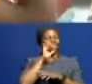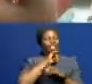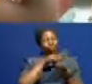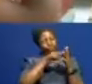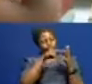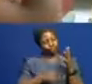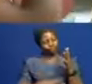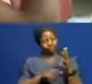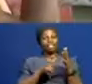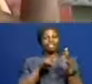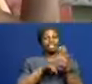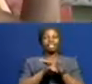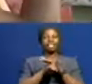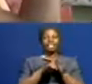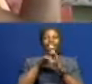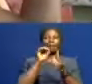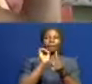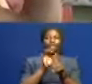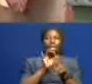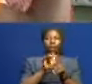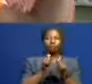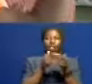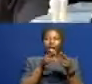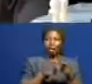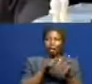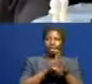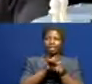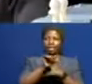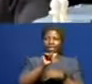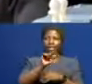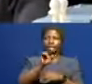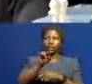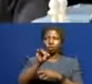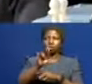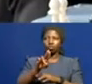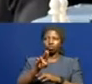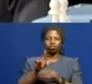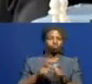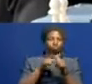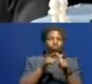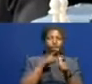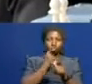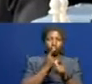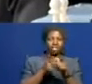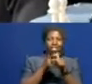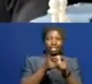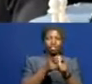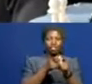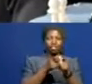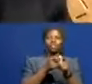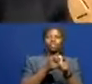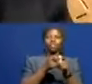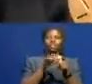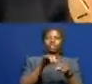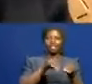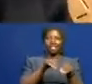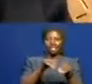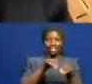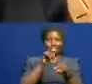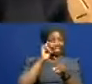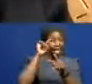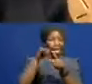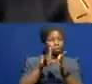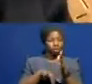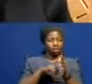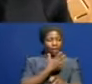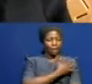Gatundu. The mentorship was hosted by Gift of Chess, junior national champions, senior chess players and coaches, and was aimed at